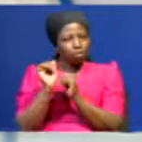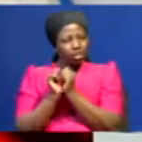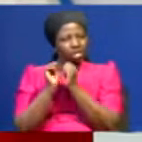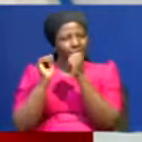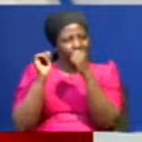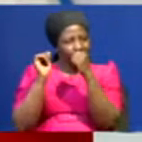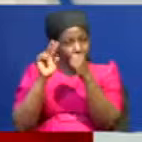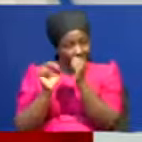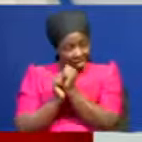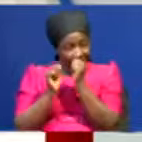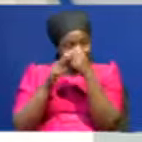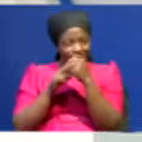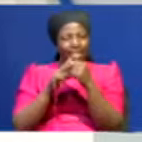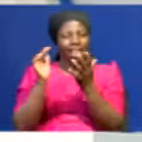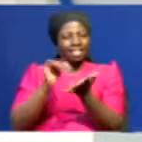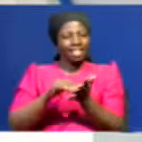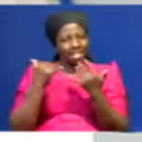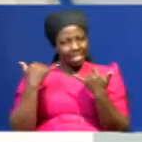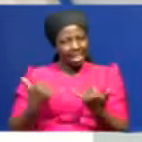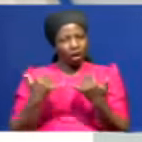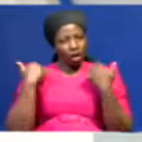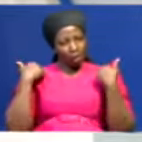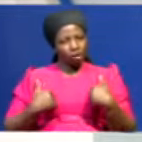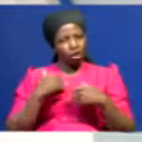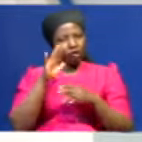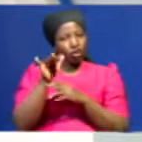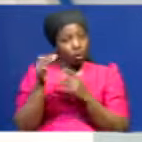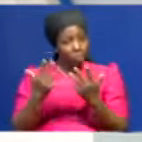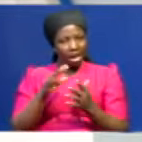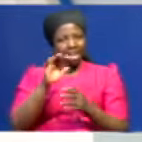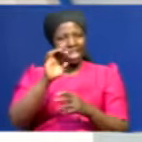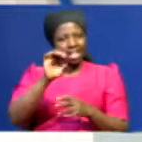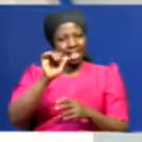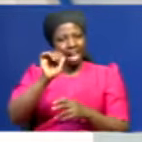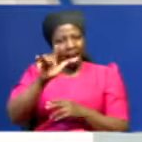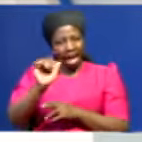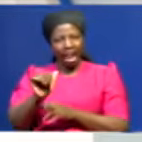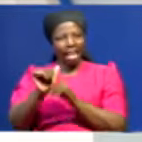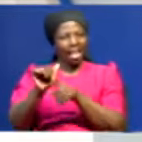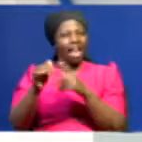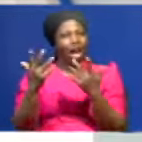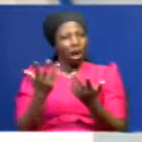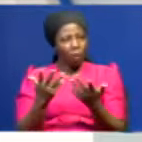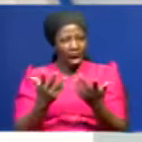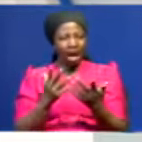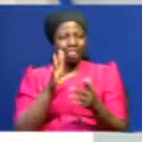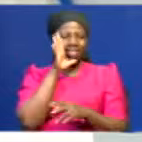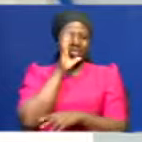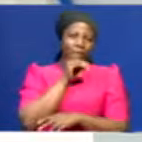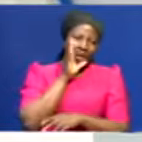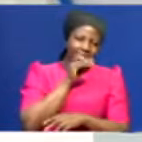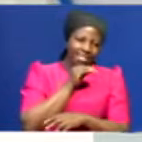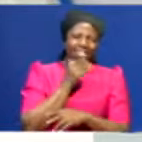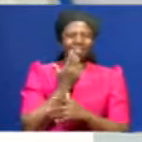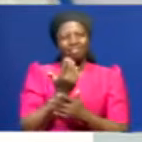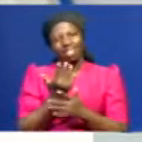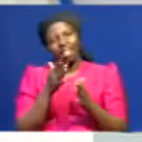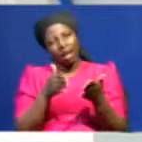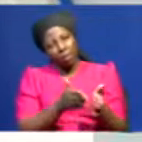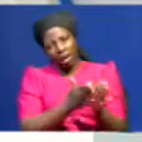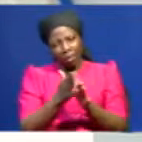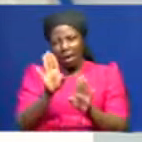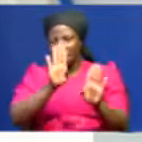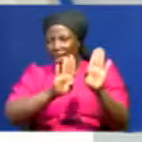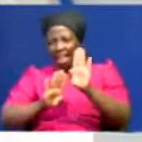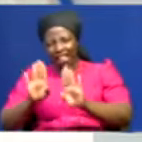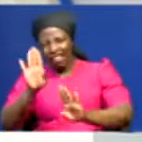2017. Again, now I just came from a diplomatic background where the speaking and the manners and